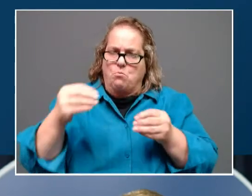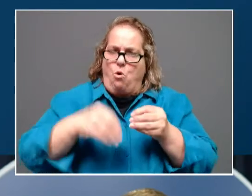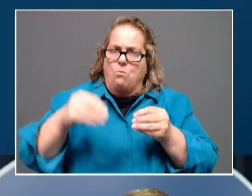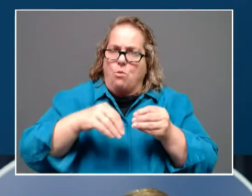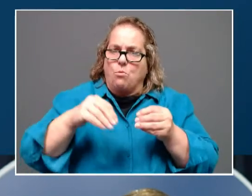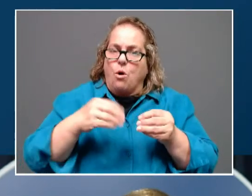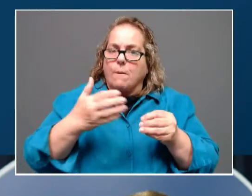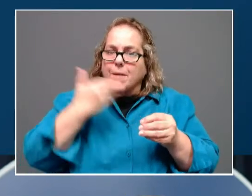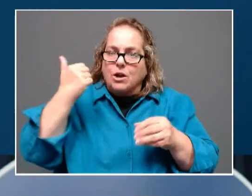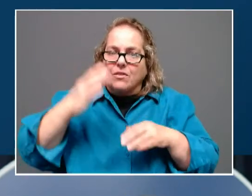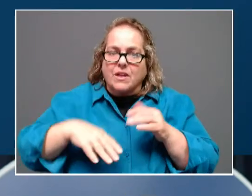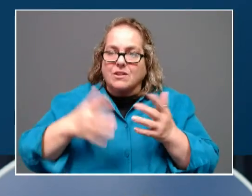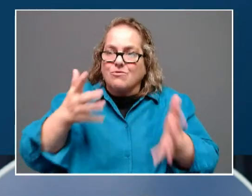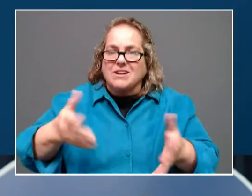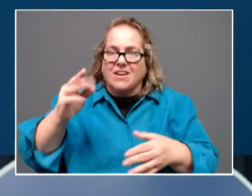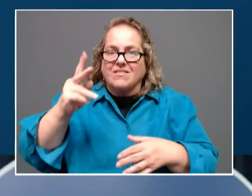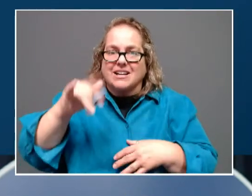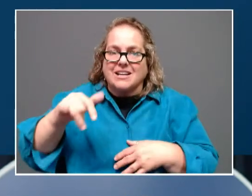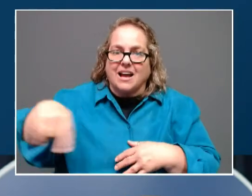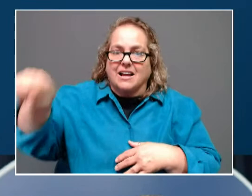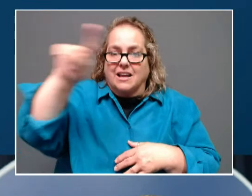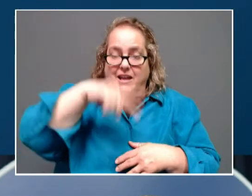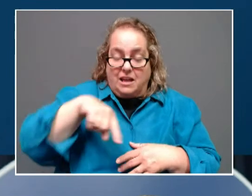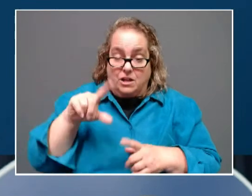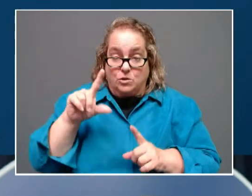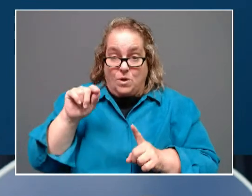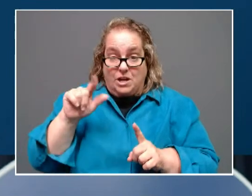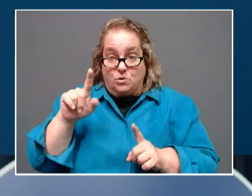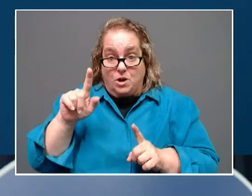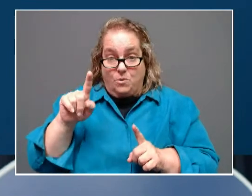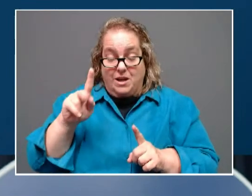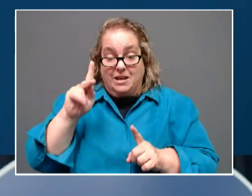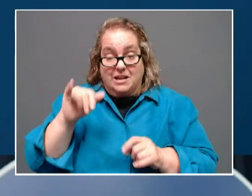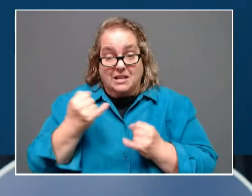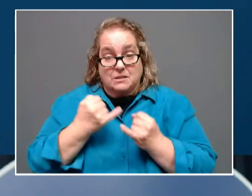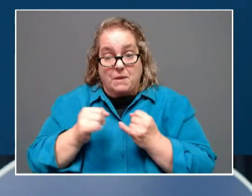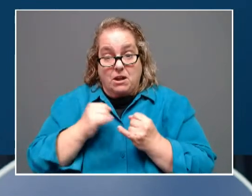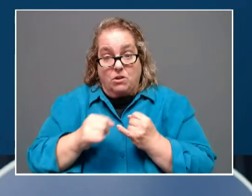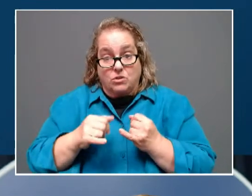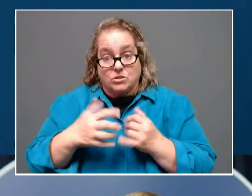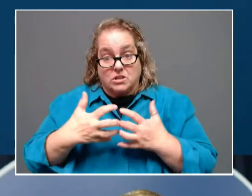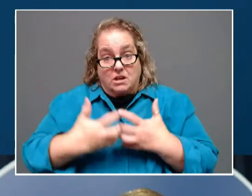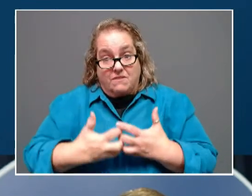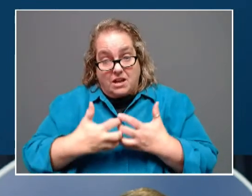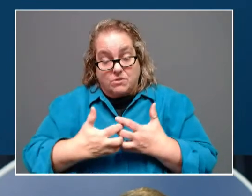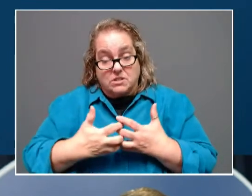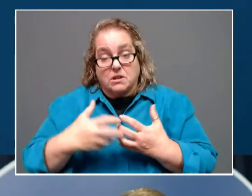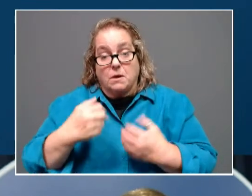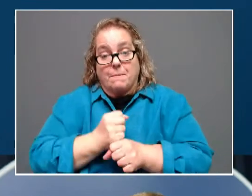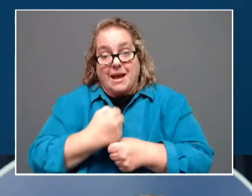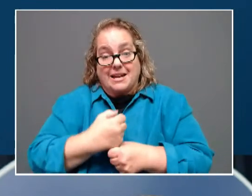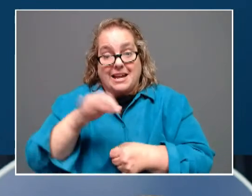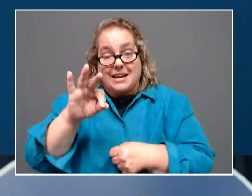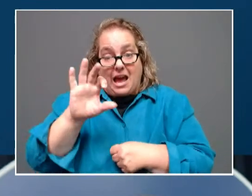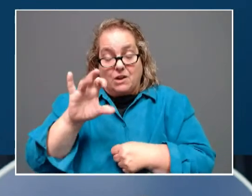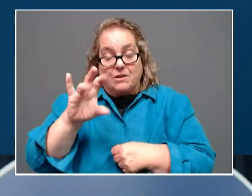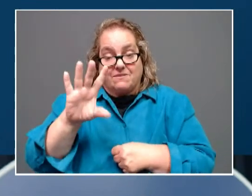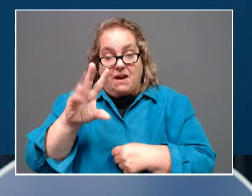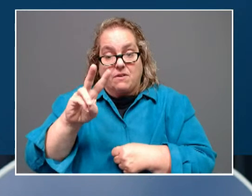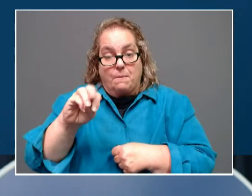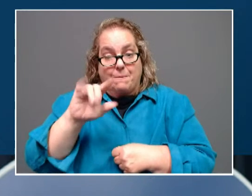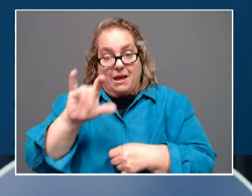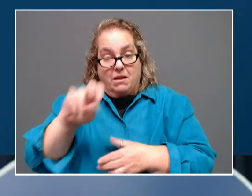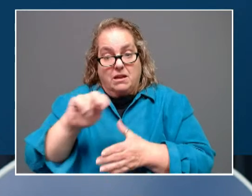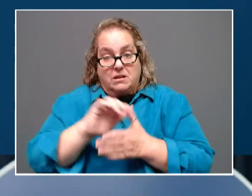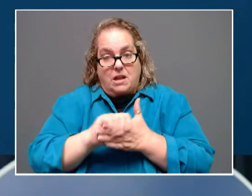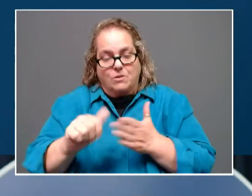So in 2021 alone, Kentucky's metals industry spurred $975 million in planned investments and